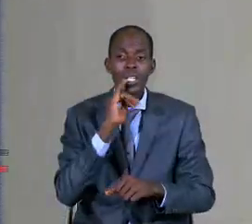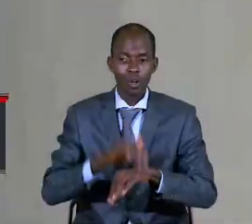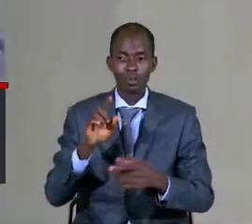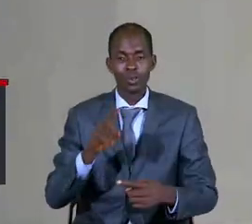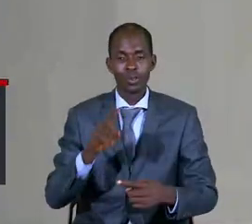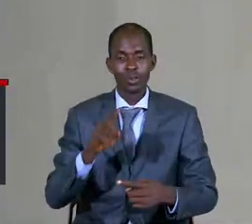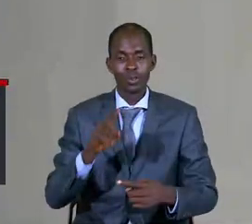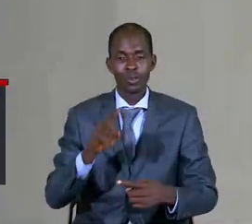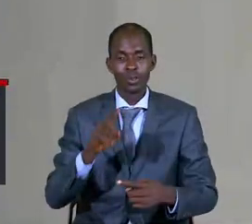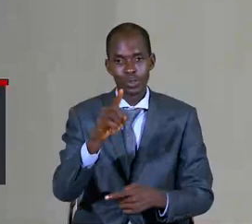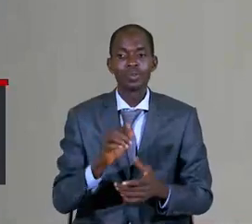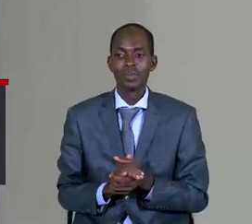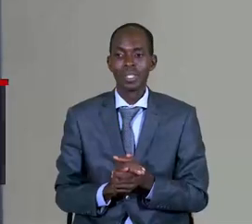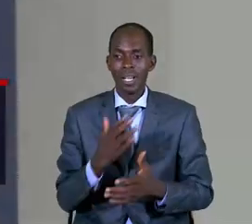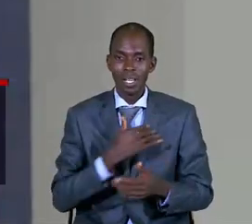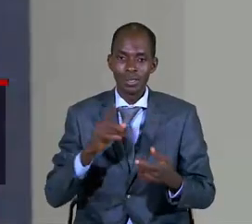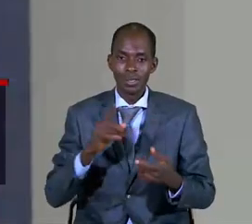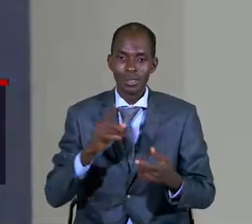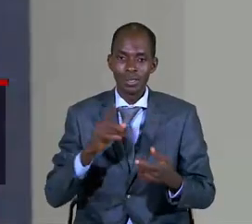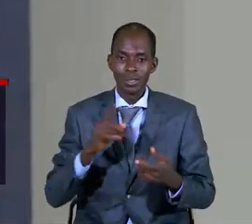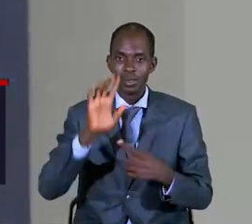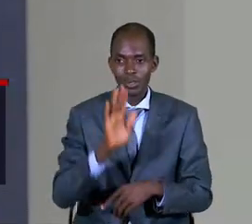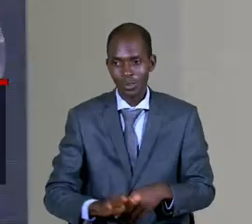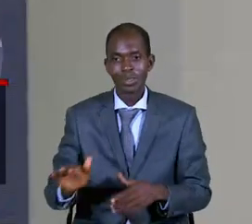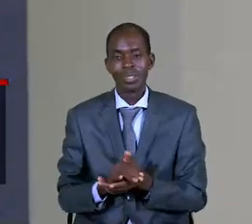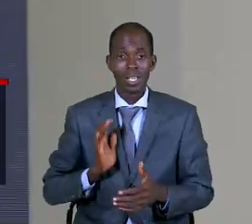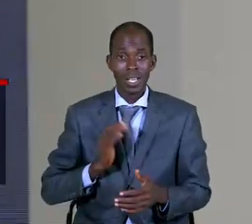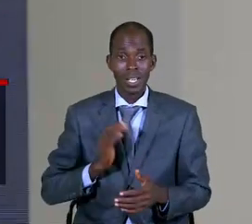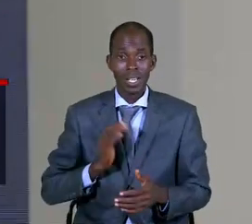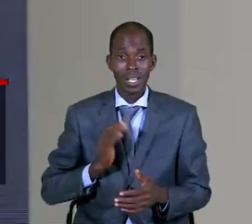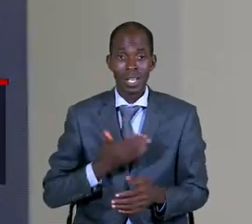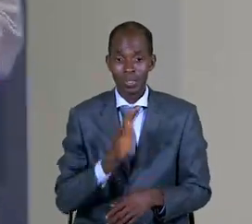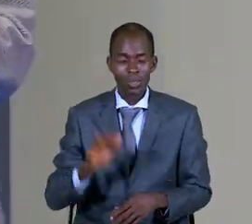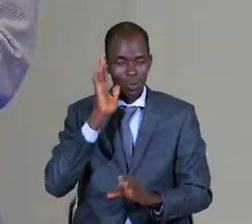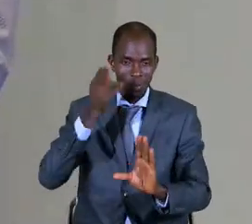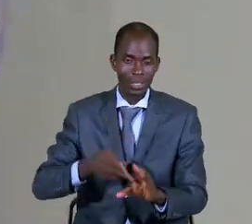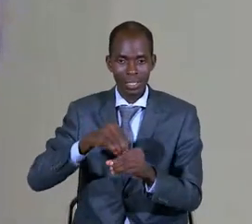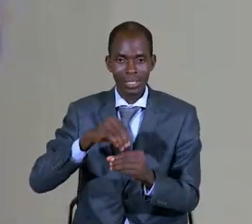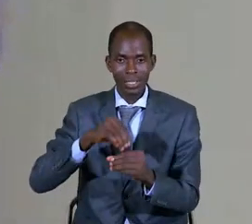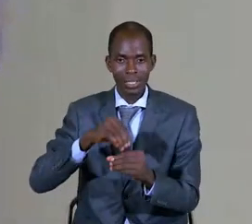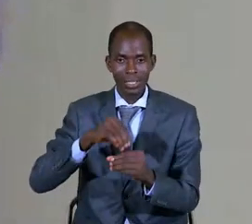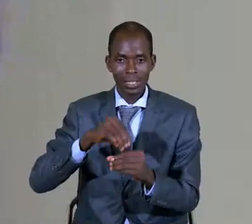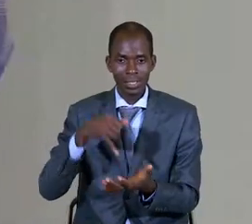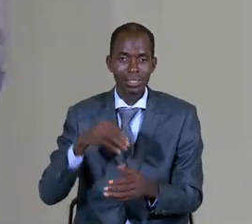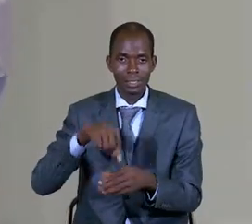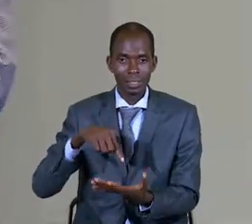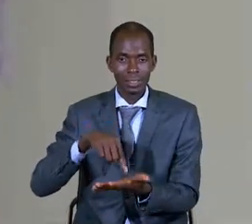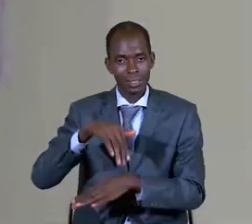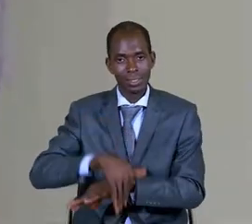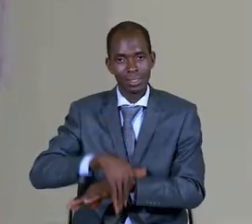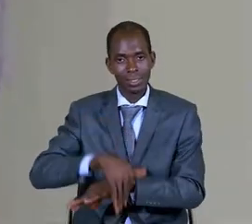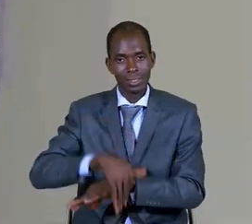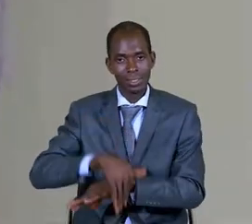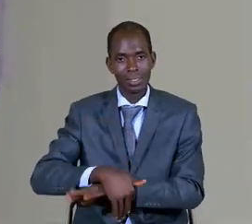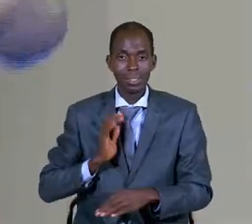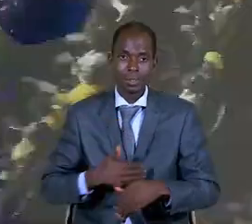you and to your children. Our children will partake in it tonight. Our youths will